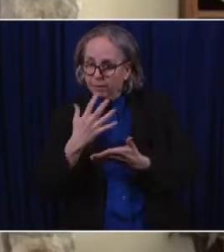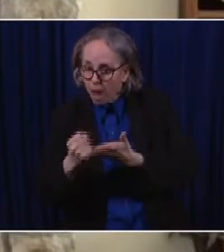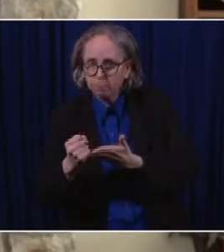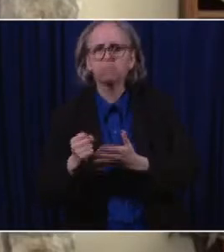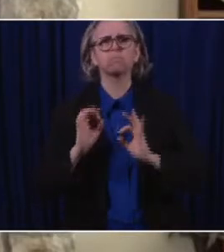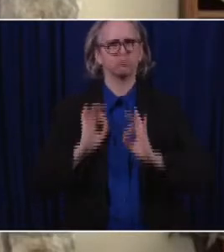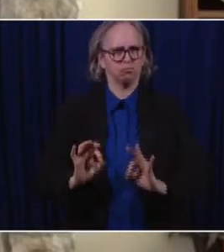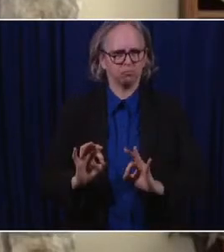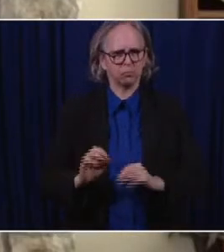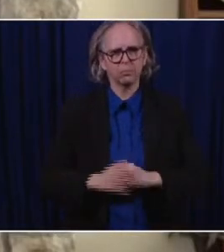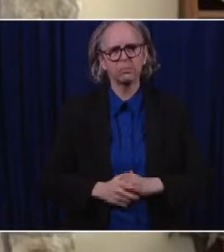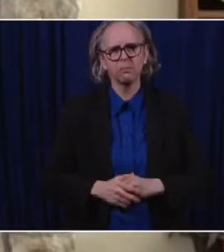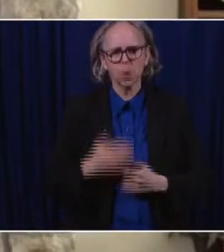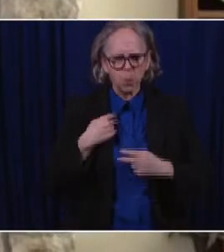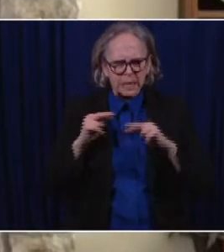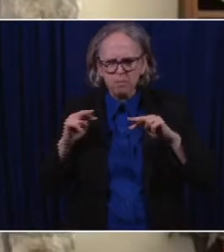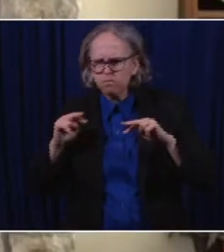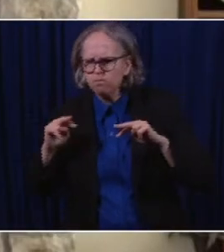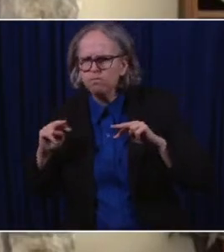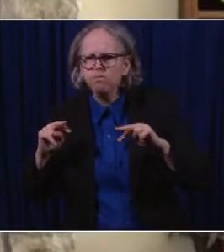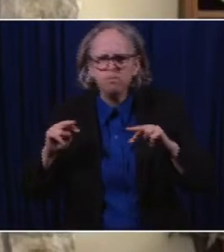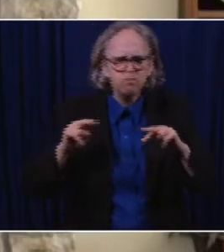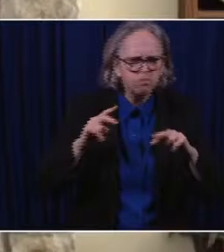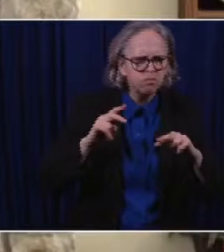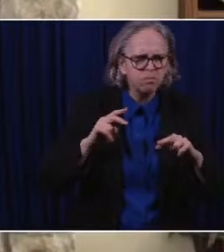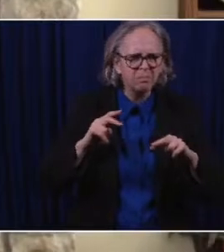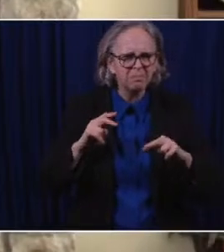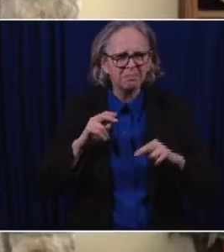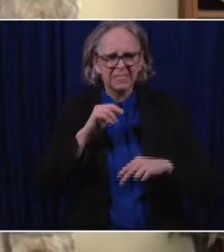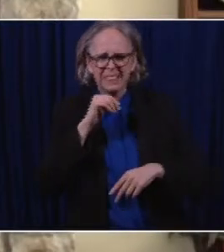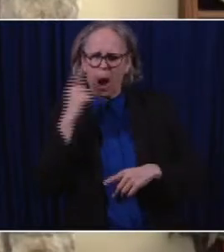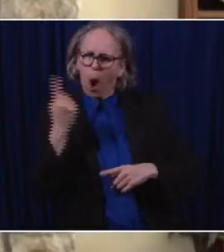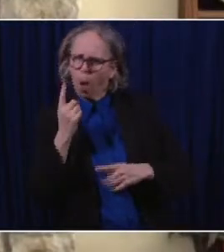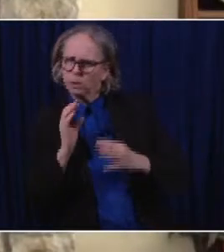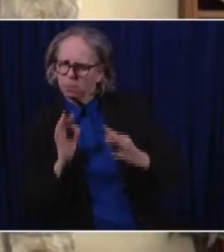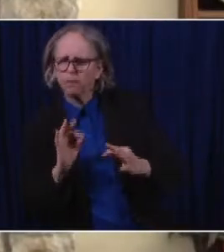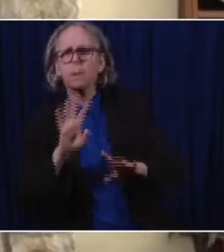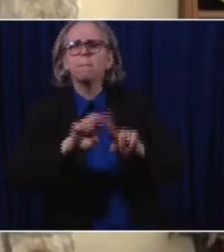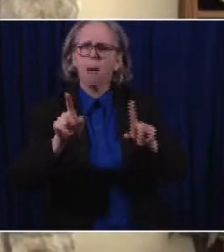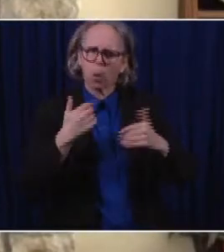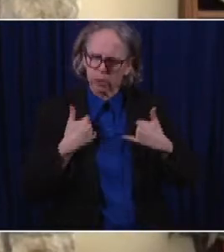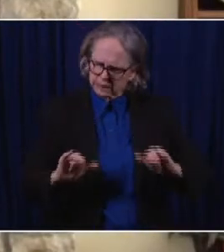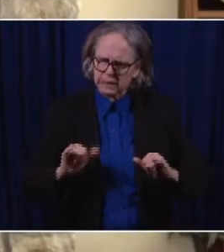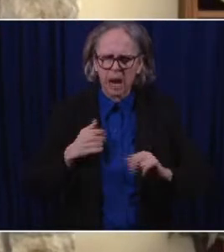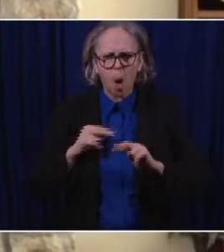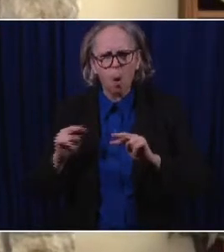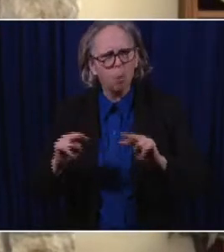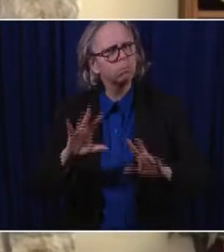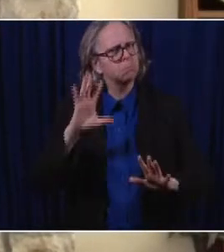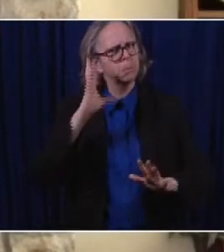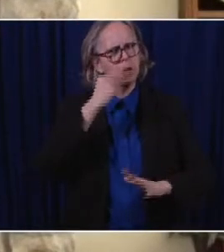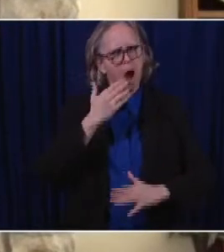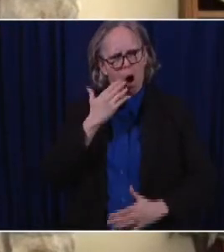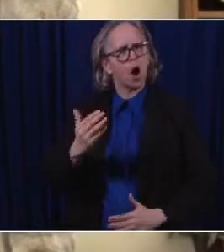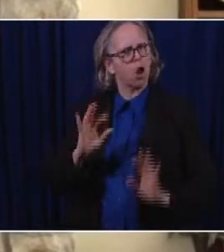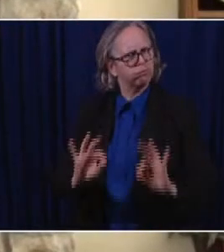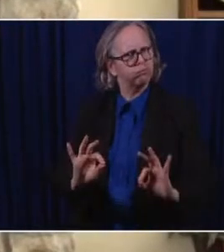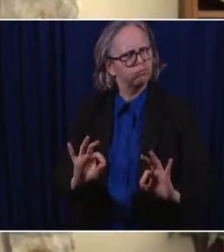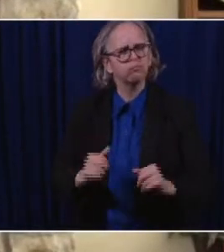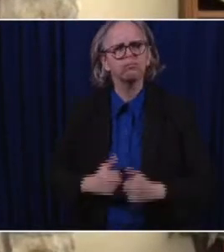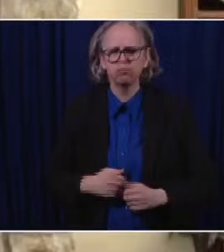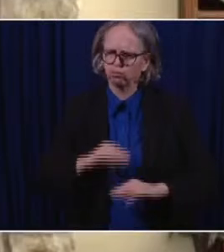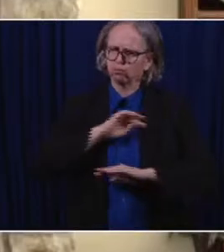it, but the numbers have been pretty good. Certainly in the last month, we're better